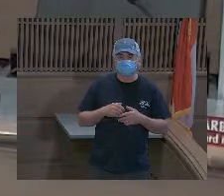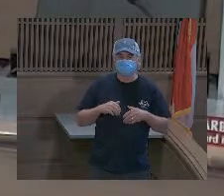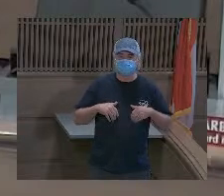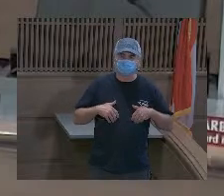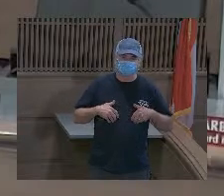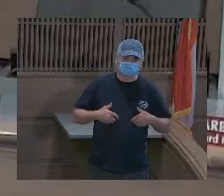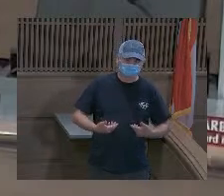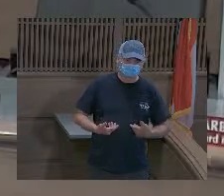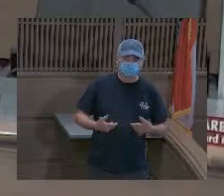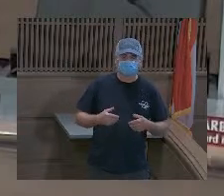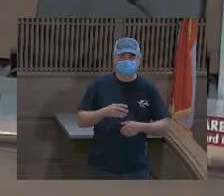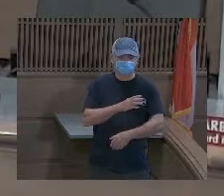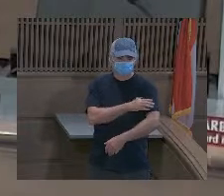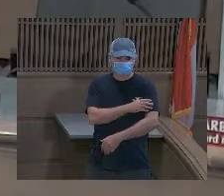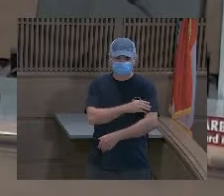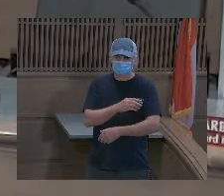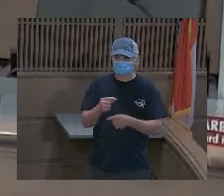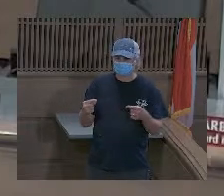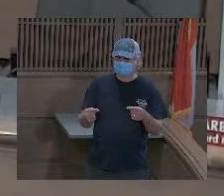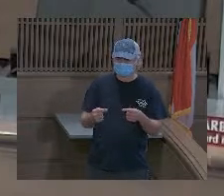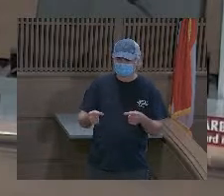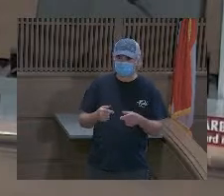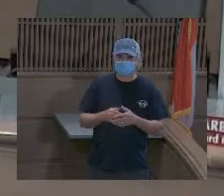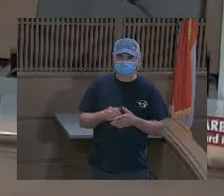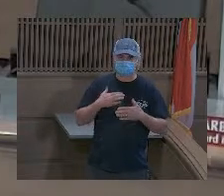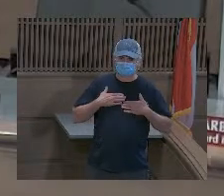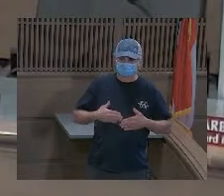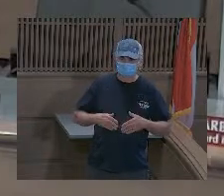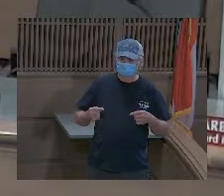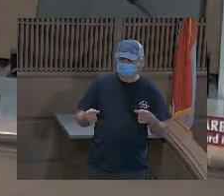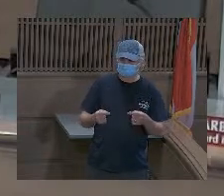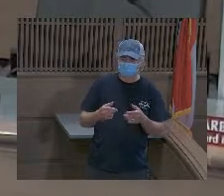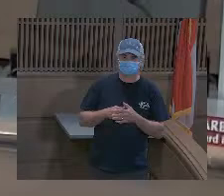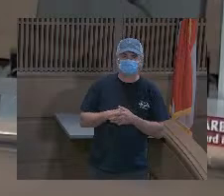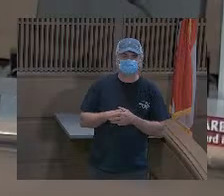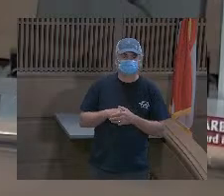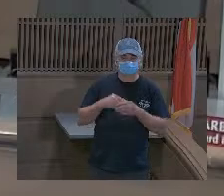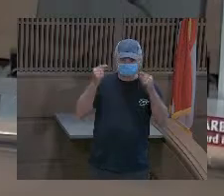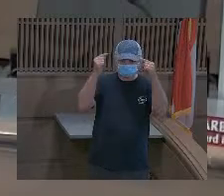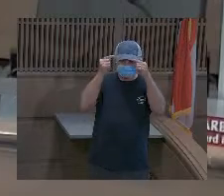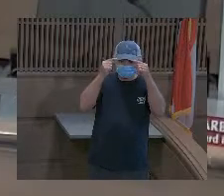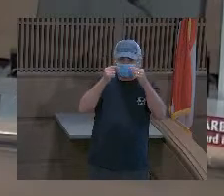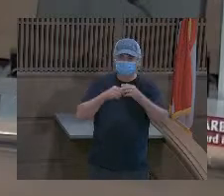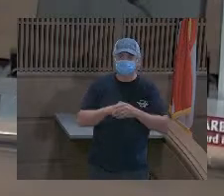fatigue, muscle aches or body aches, headache,